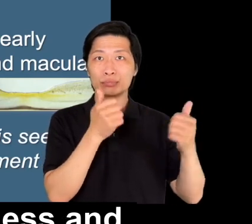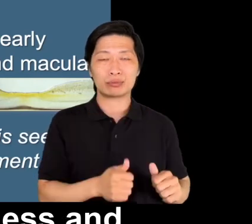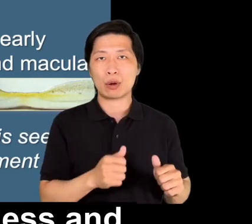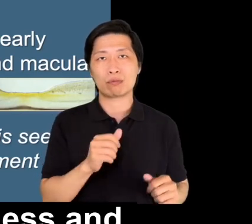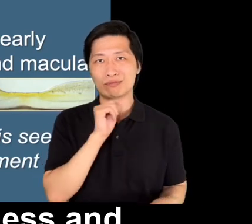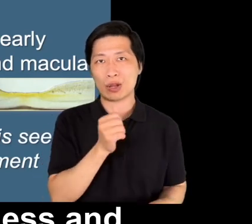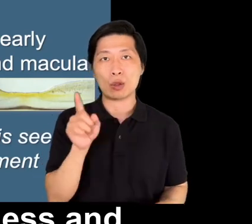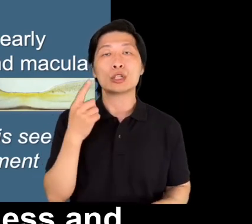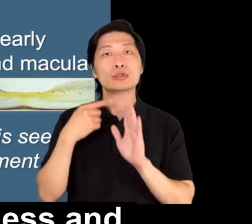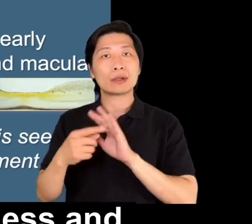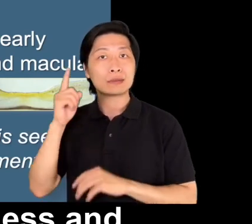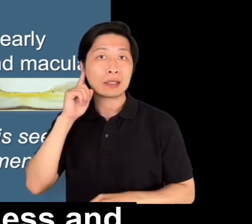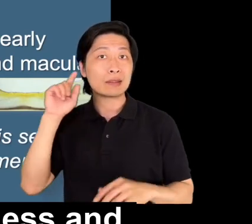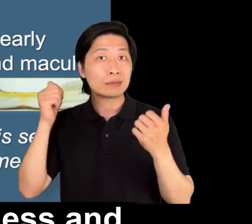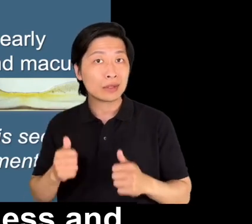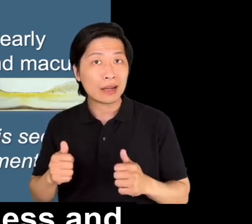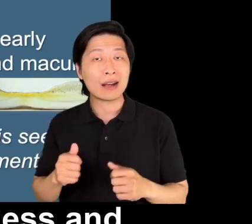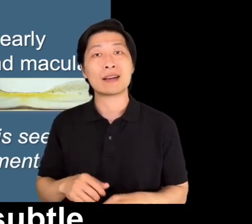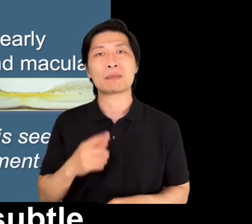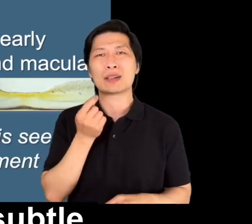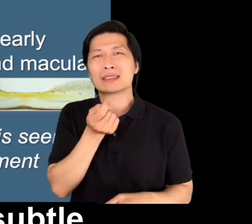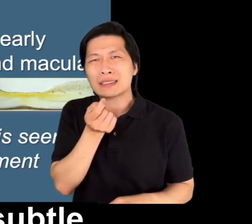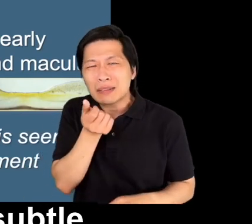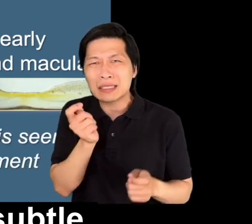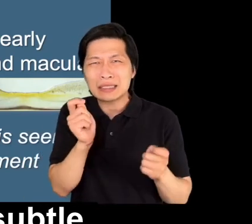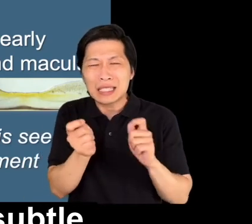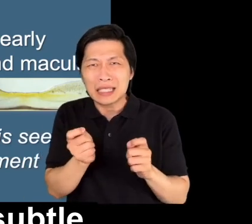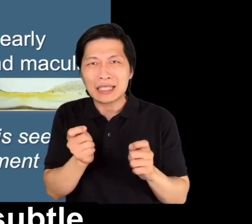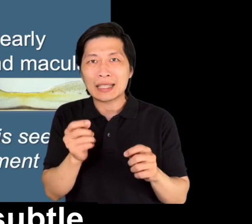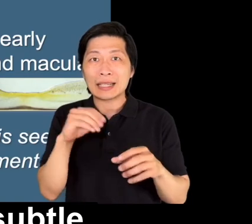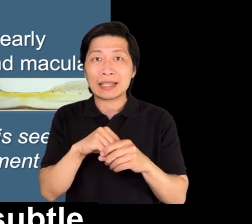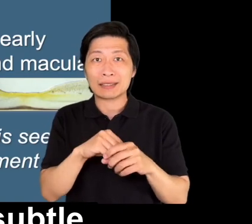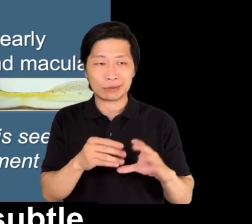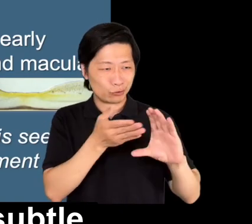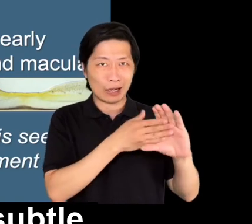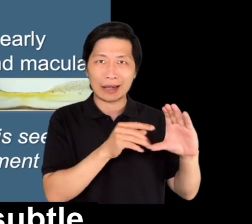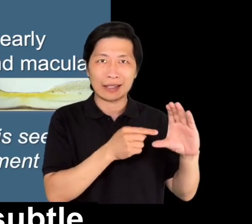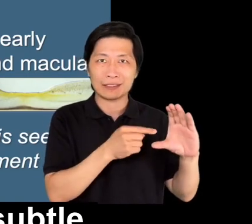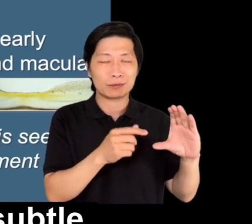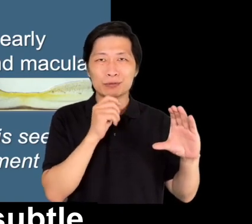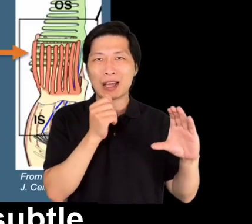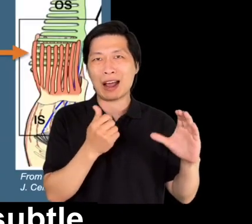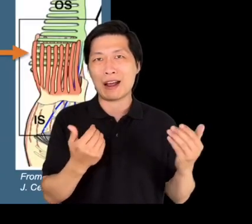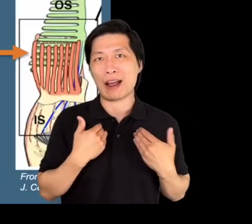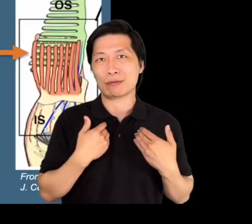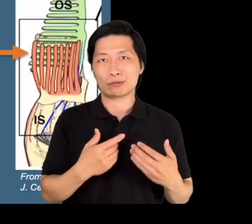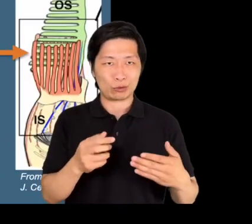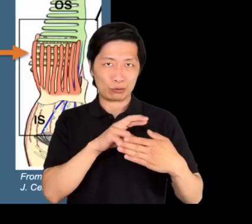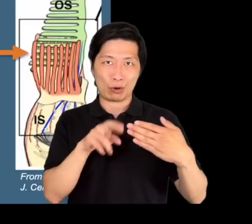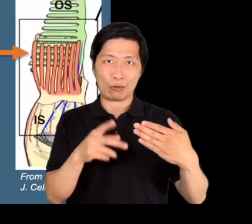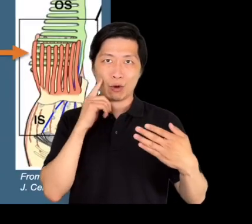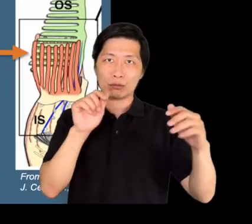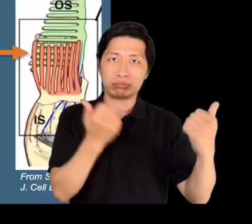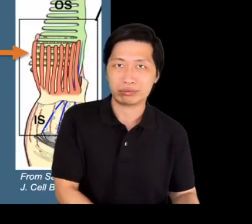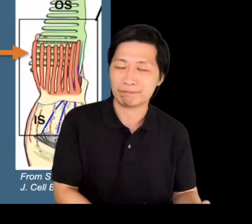only very subtle changes in the retina that don't result in degeneration. And one of the